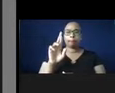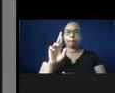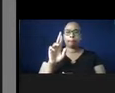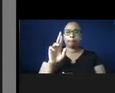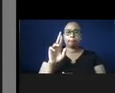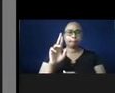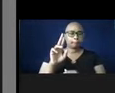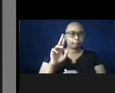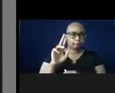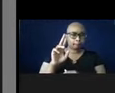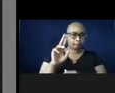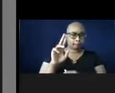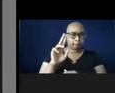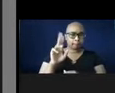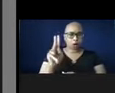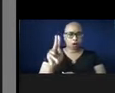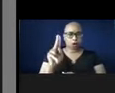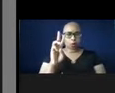Oh, sorry.